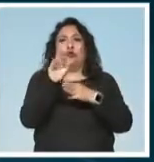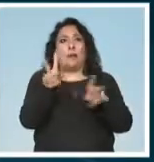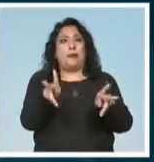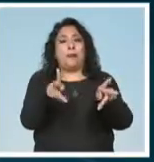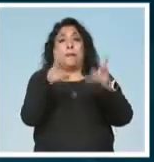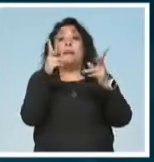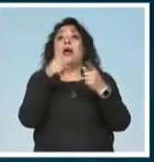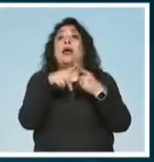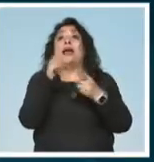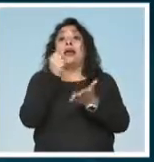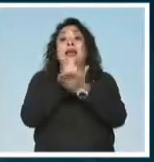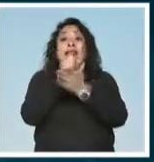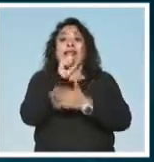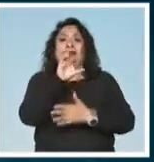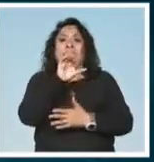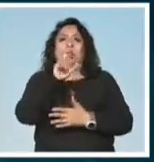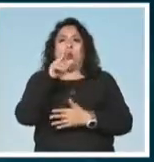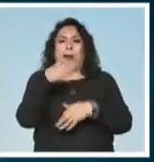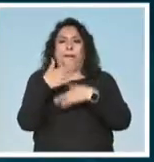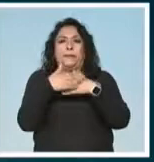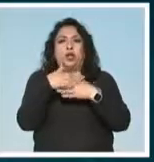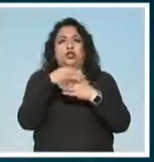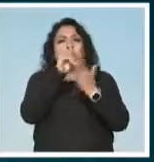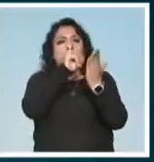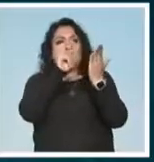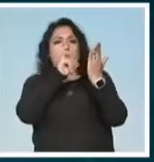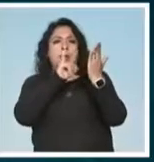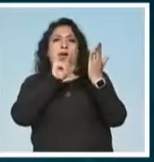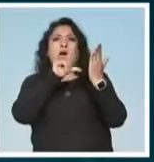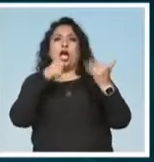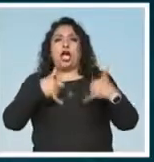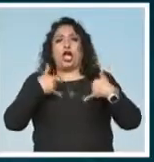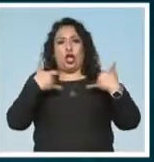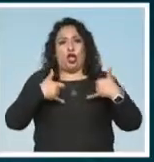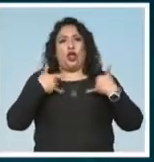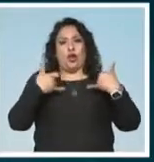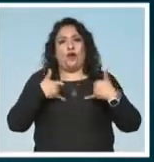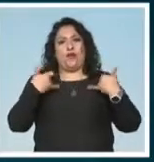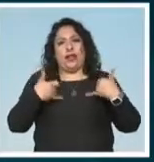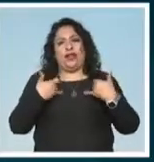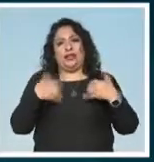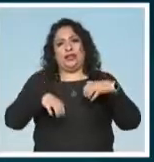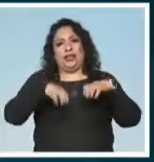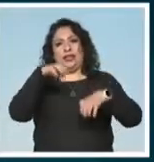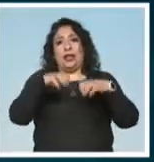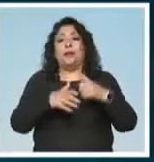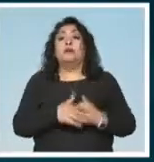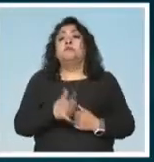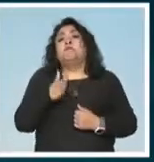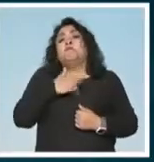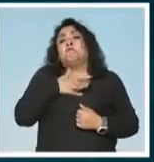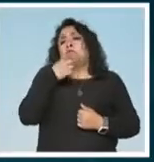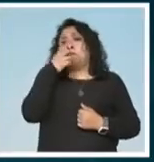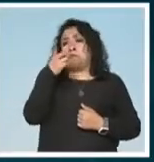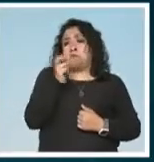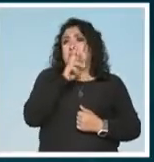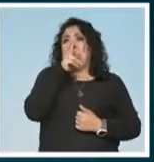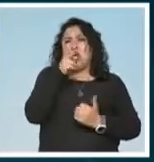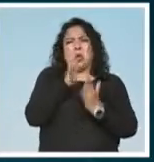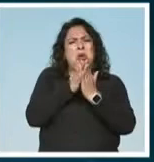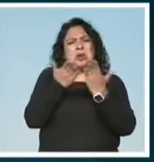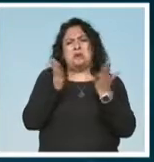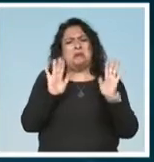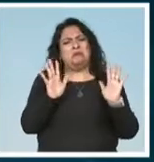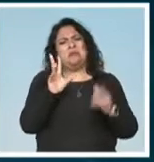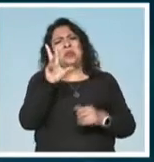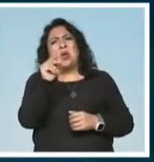Editorial Ciruela está por lanzar una versión en cómic para las jóvenes generaciones. I wouldn't say it's my best book, no, because it